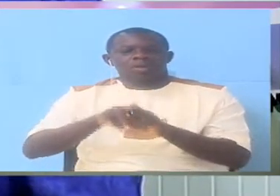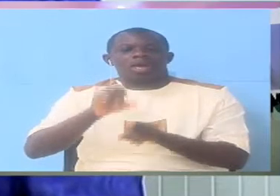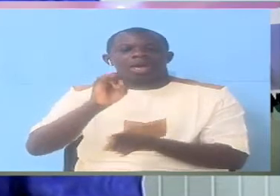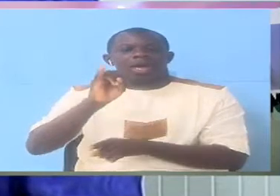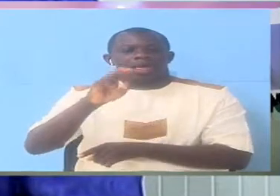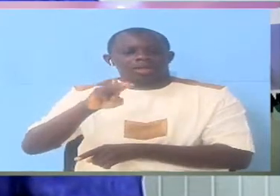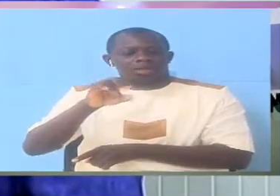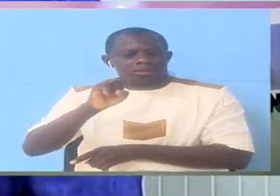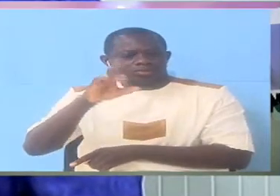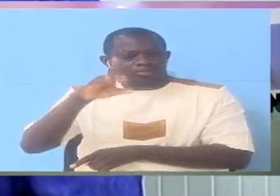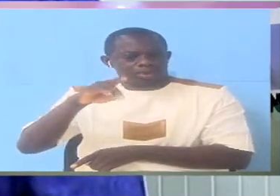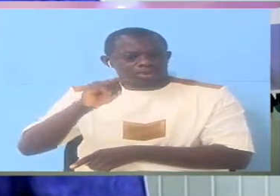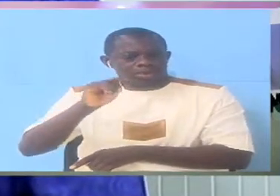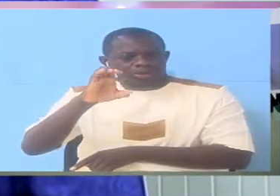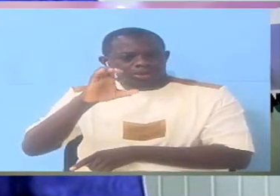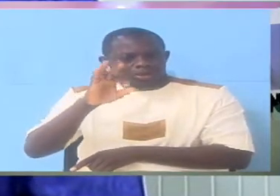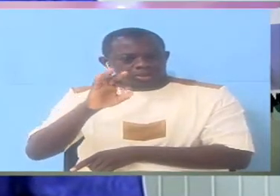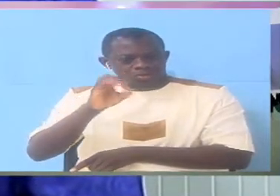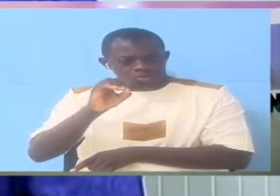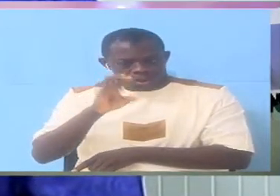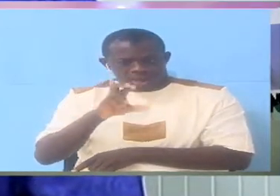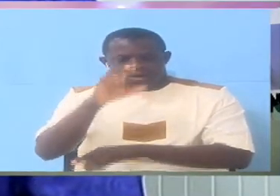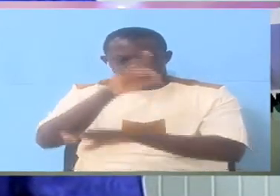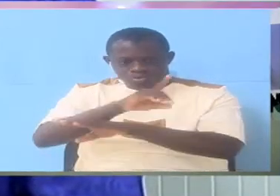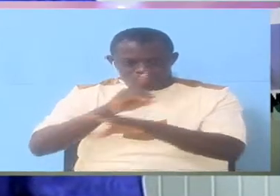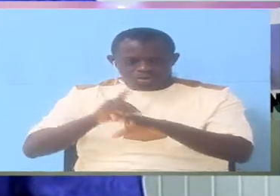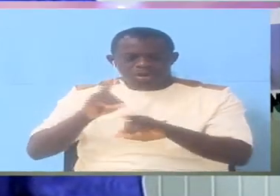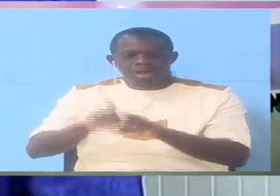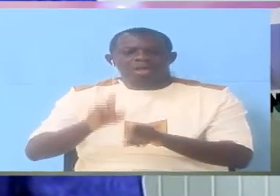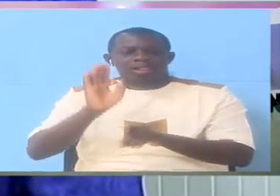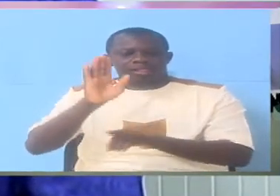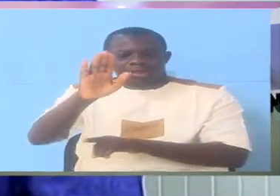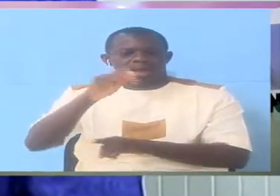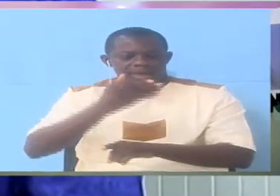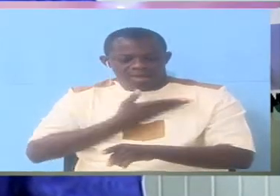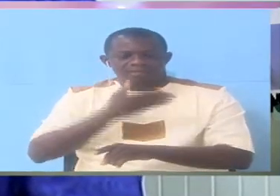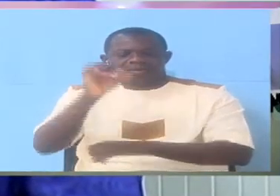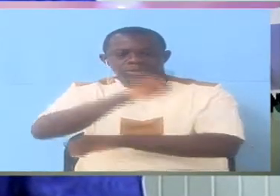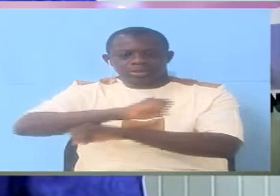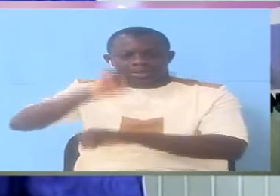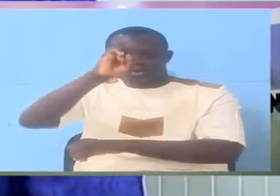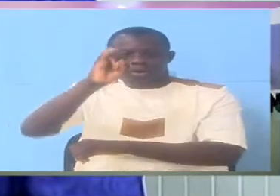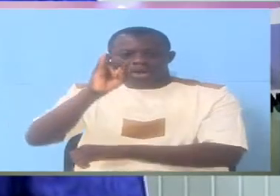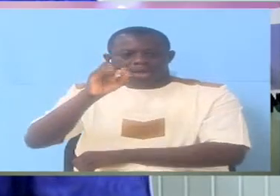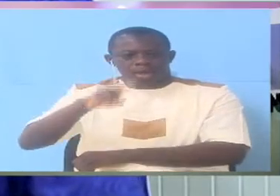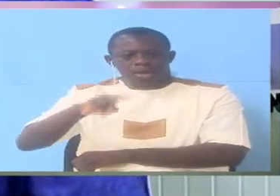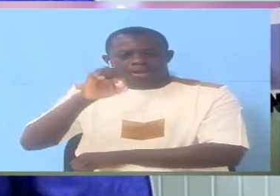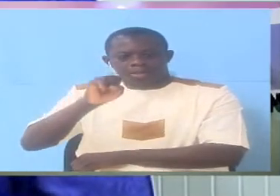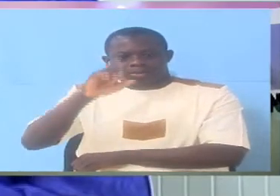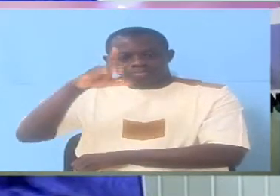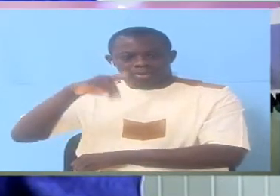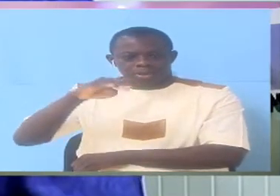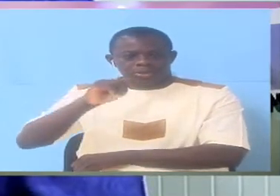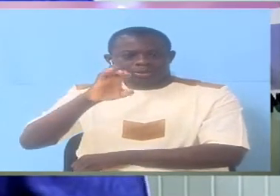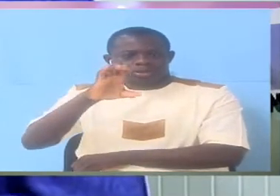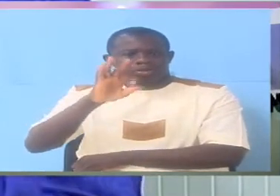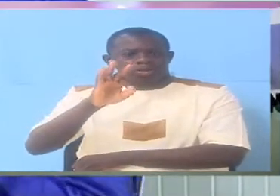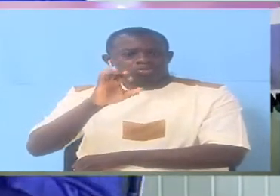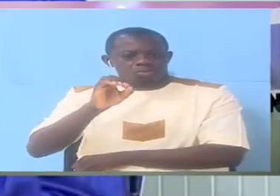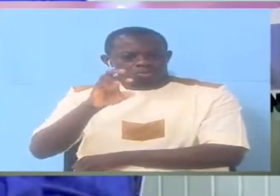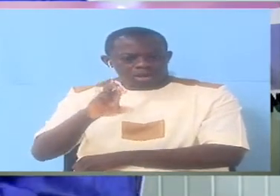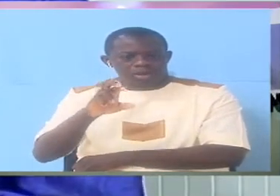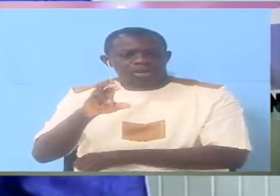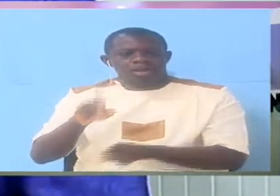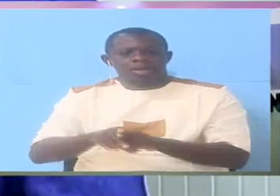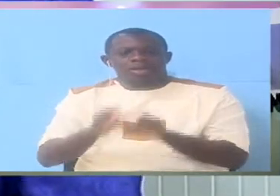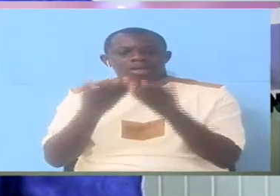atata fonyaro nga senior inspector from Soto. Later on, I became a senior inspector. And in 2001, in